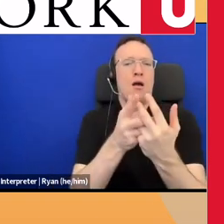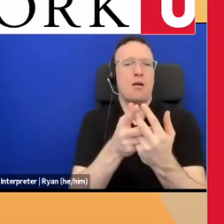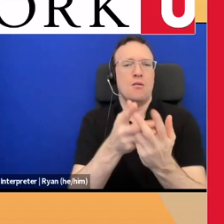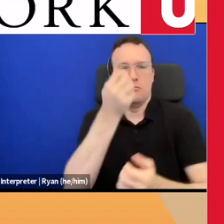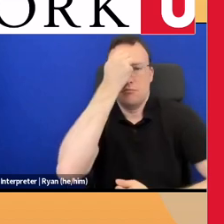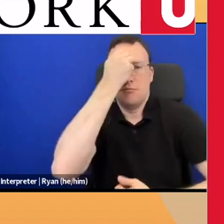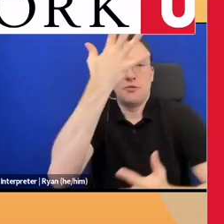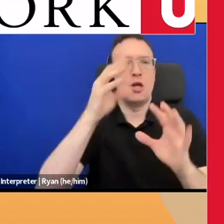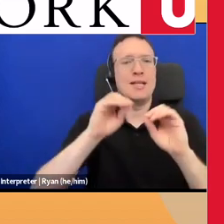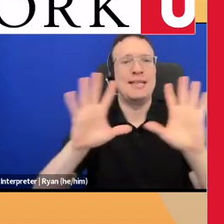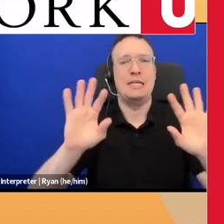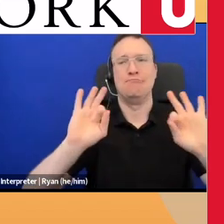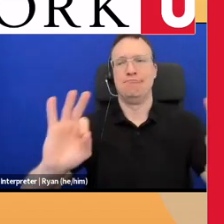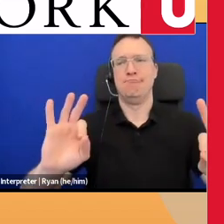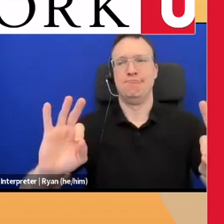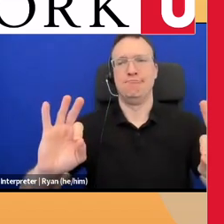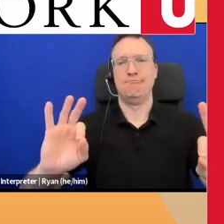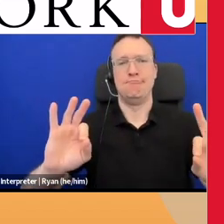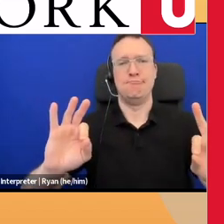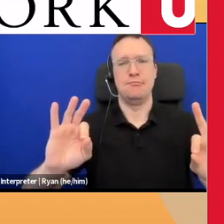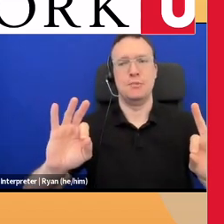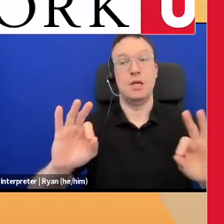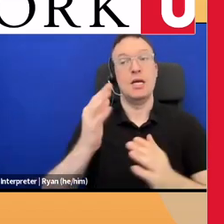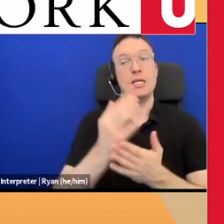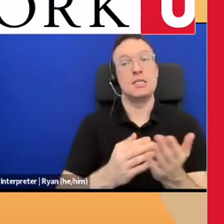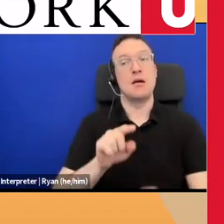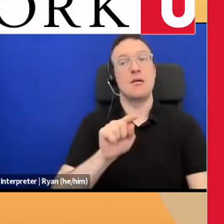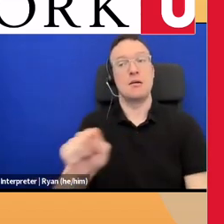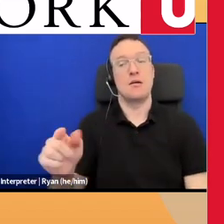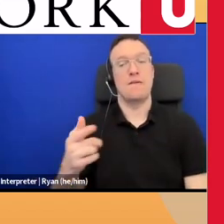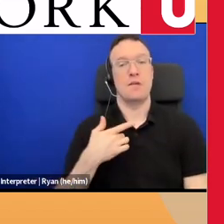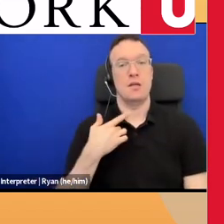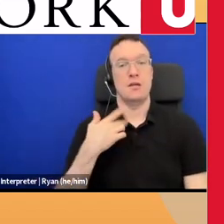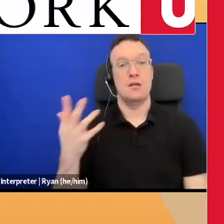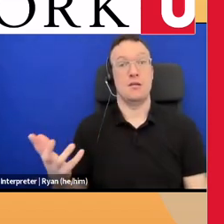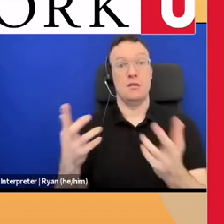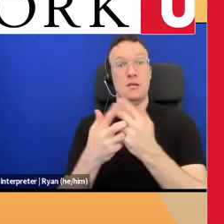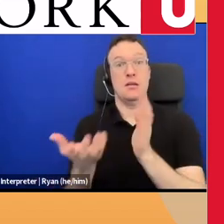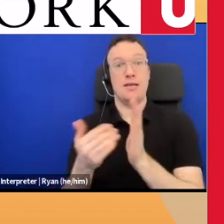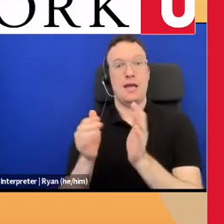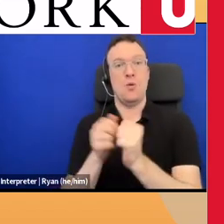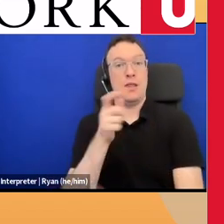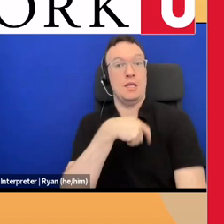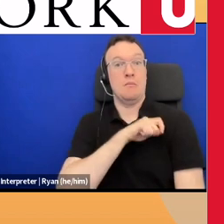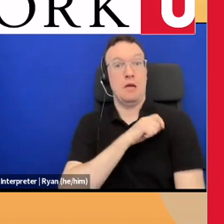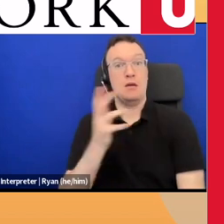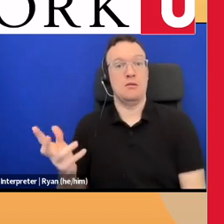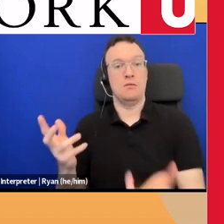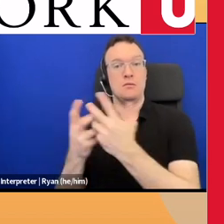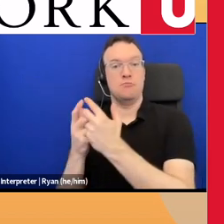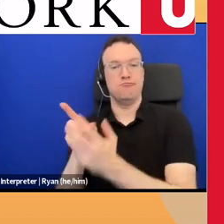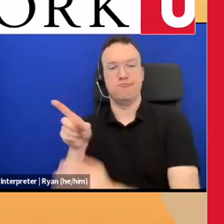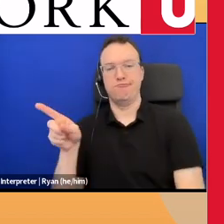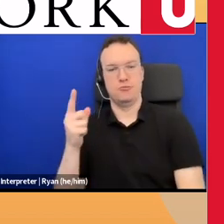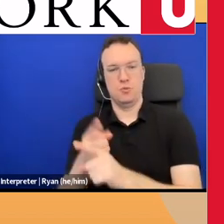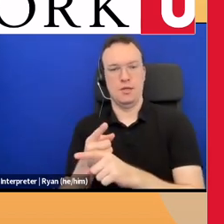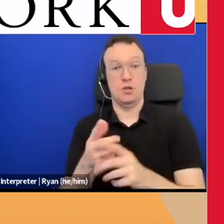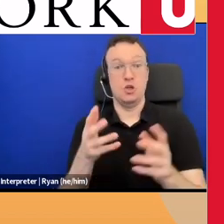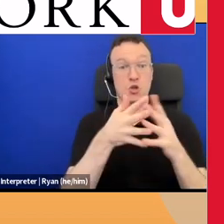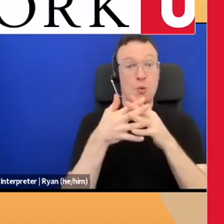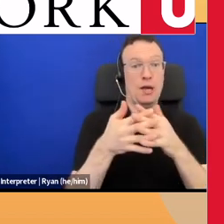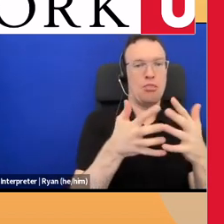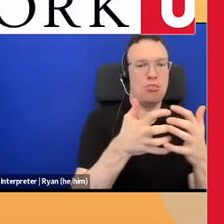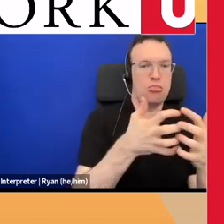decolonization. And even some that believe that reuniting with Spain is the right path for Puerto